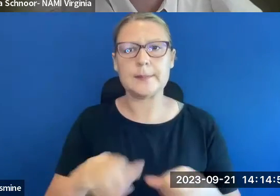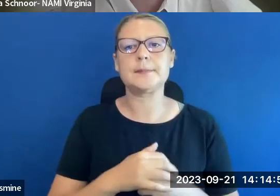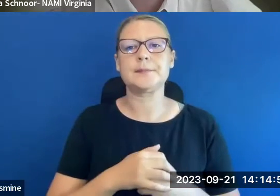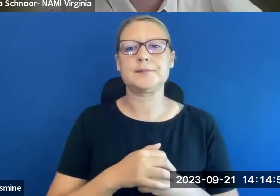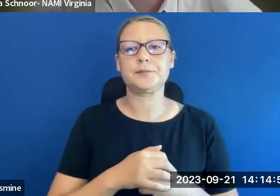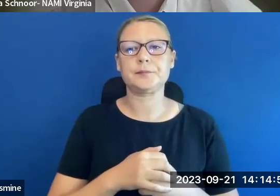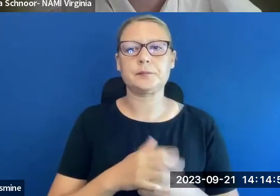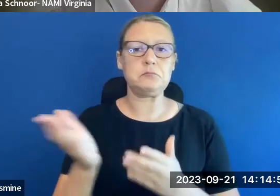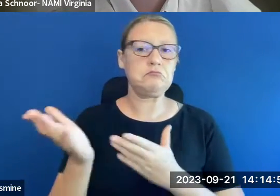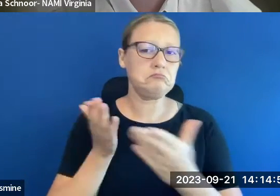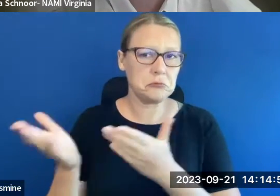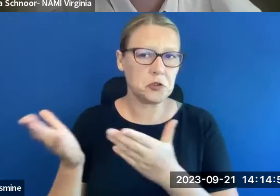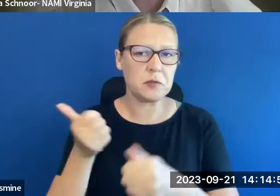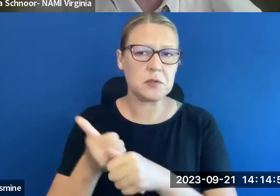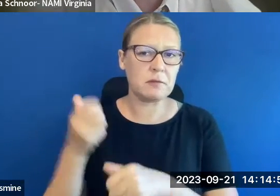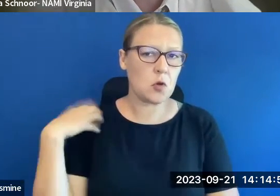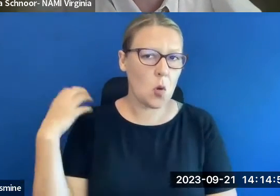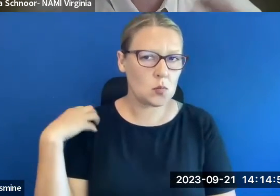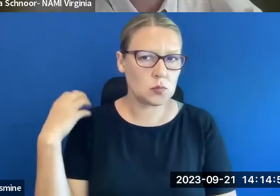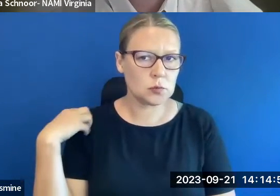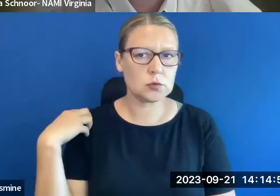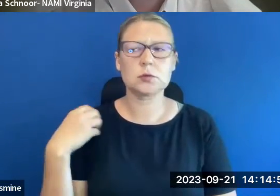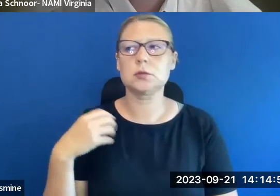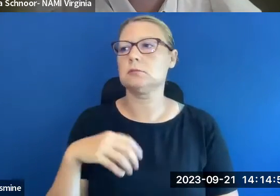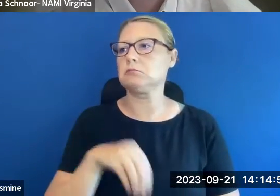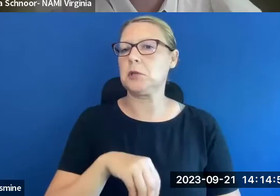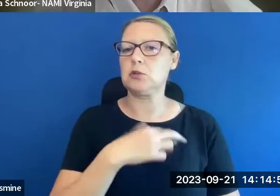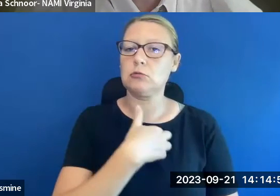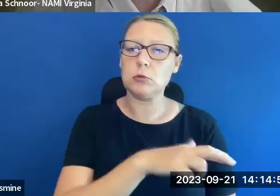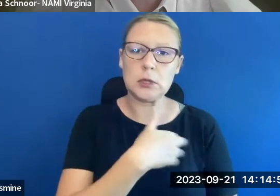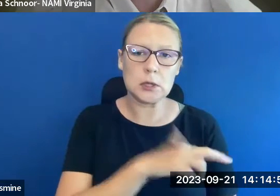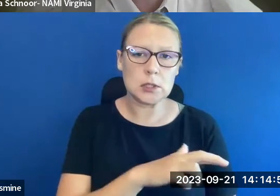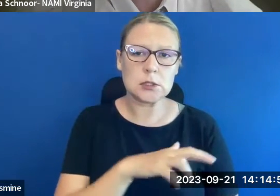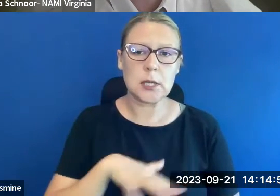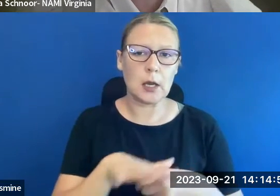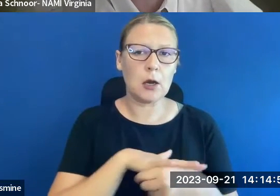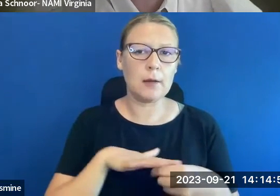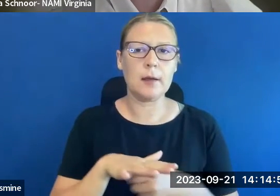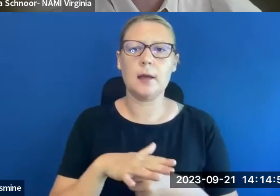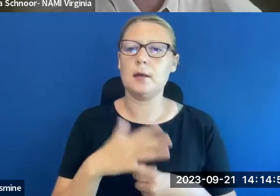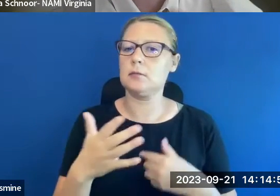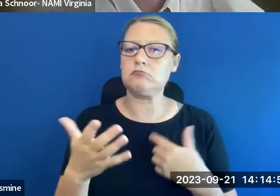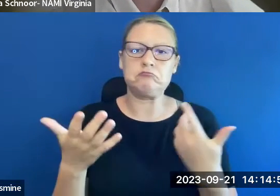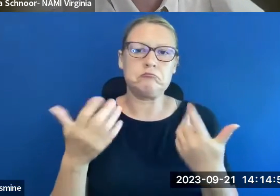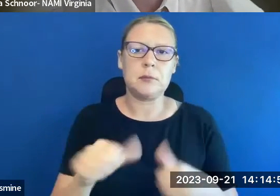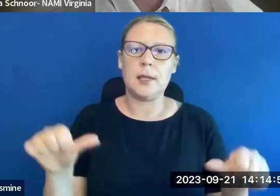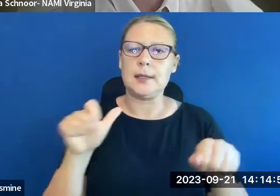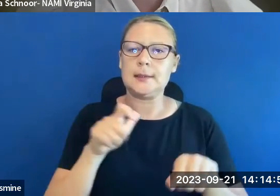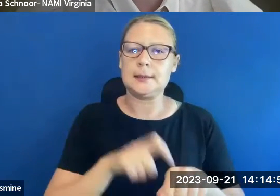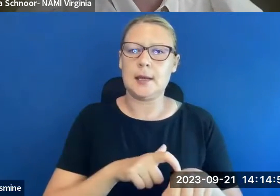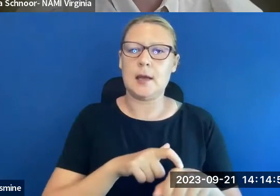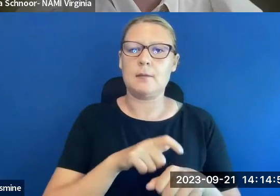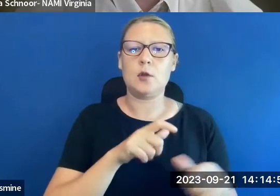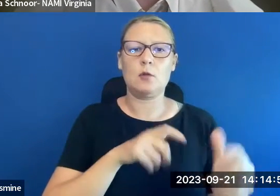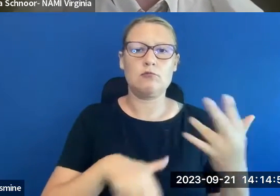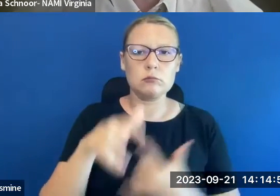is serving as a coach, maybe in a religious capacity, wherever you have somebody who is going to be working with youth.